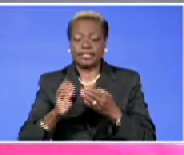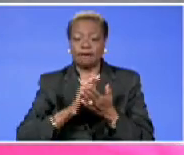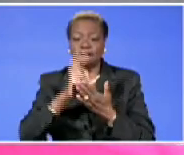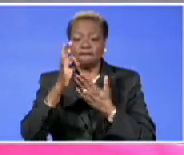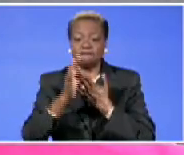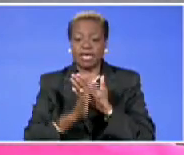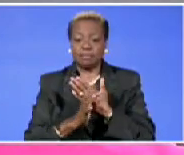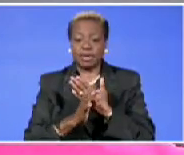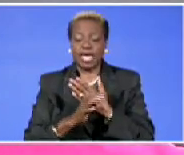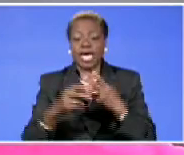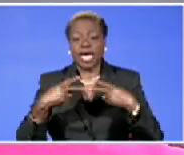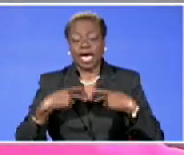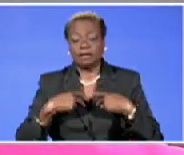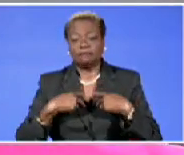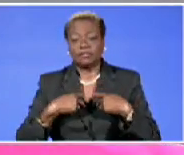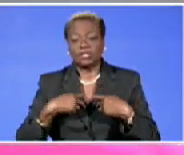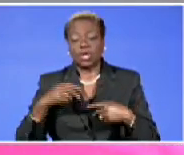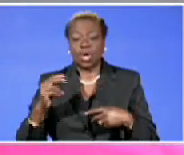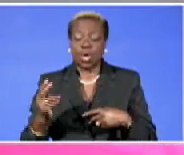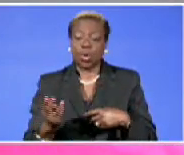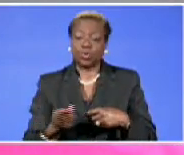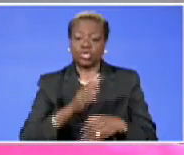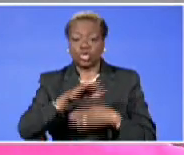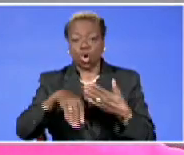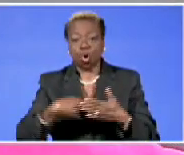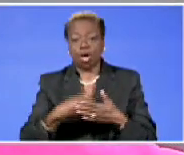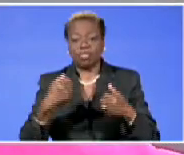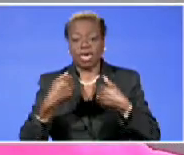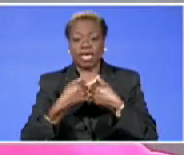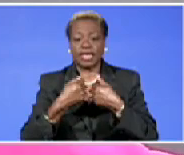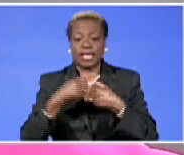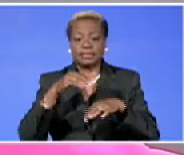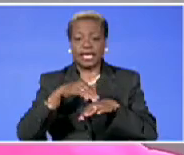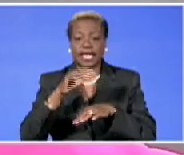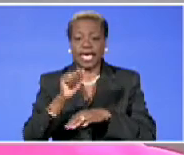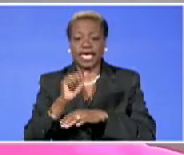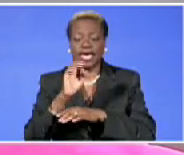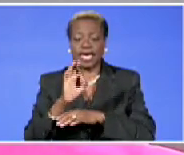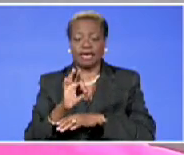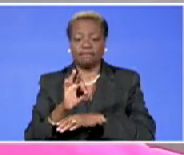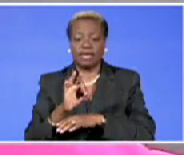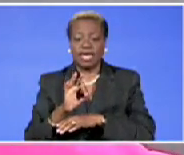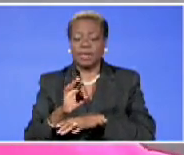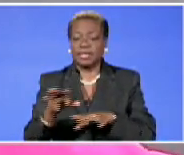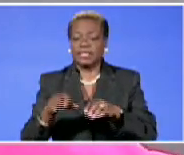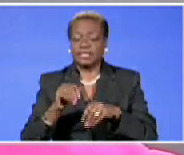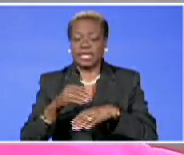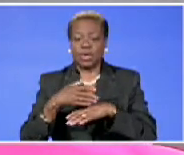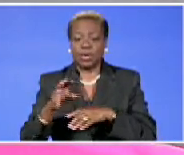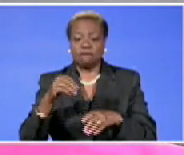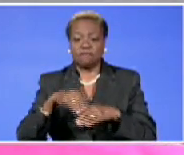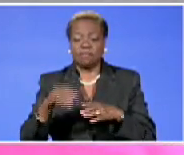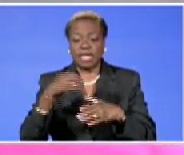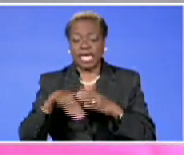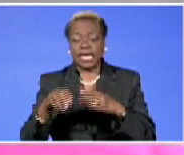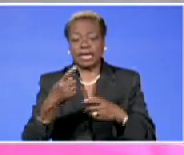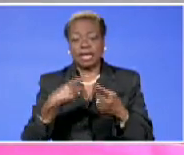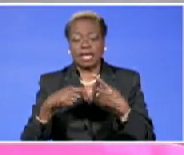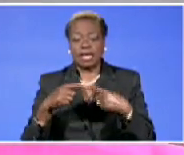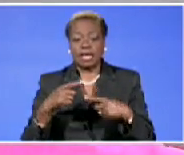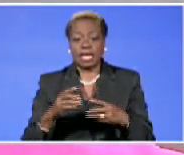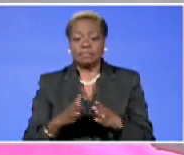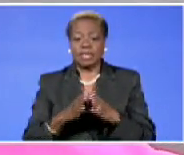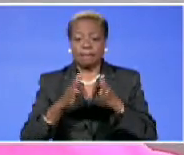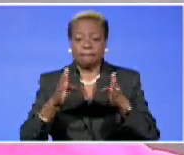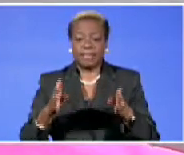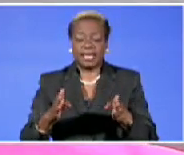they're going to have to host all of their games, including the finals, at the AFRD gym, which is then going to take away for their income because a bigger stadium